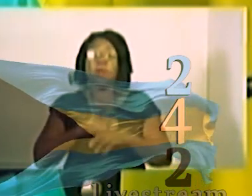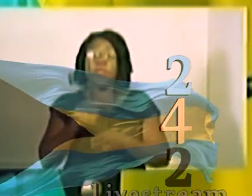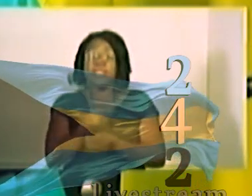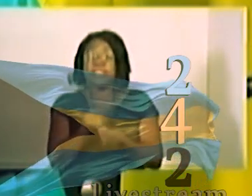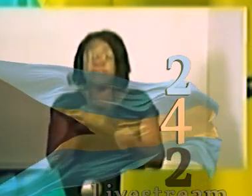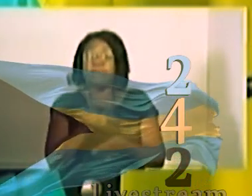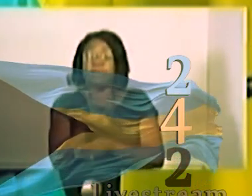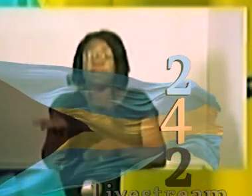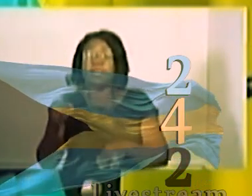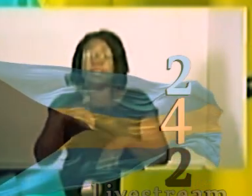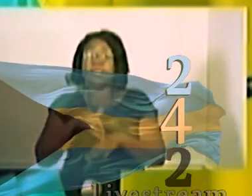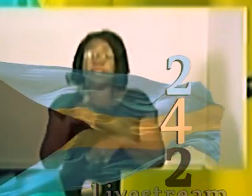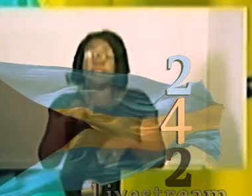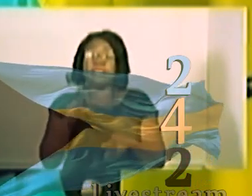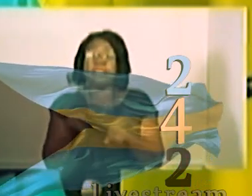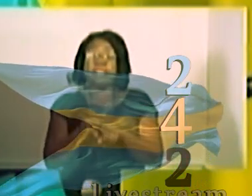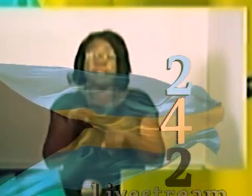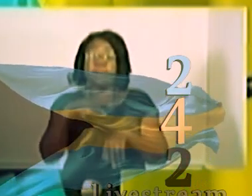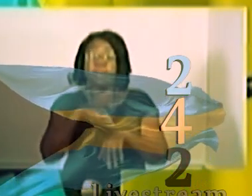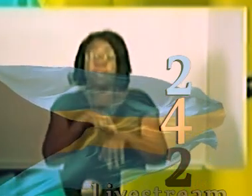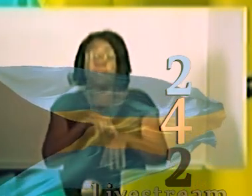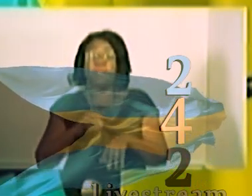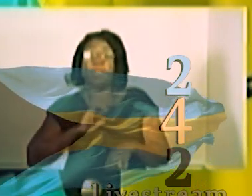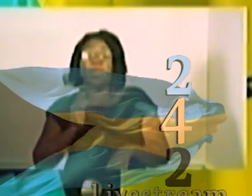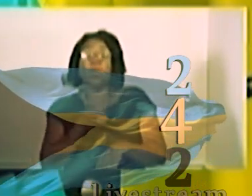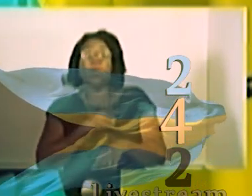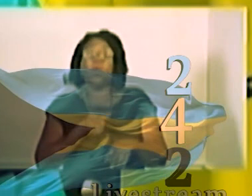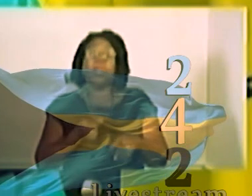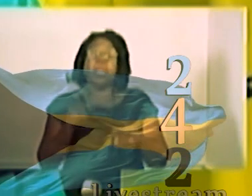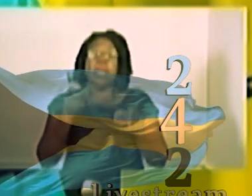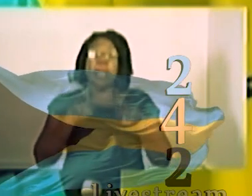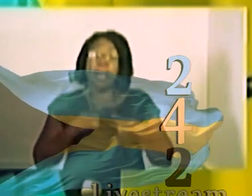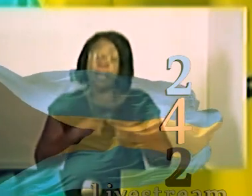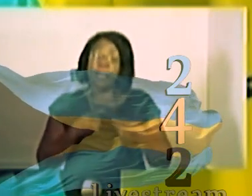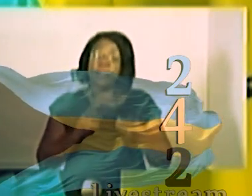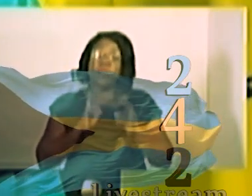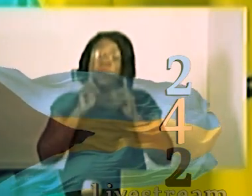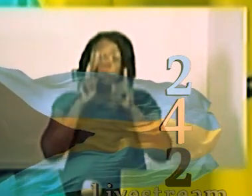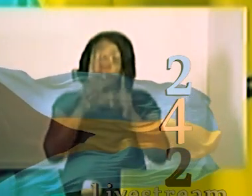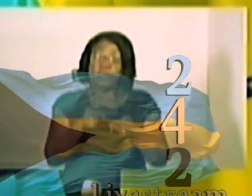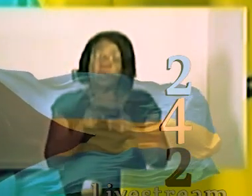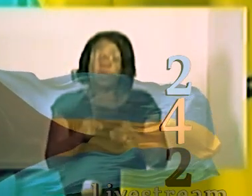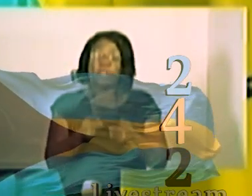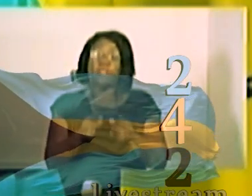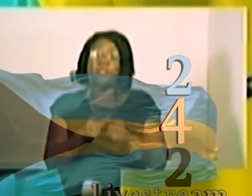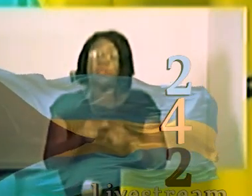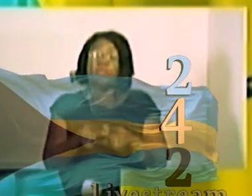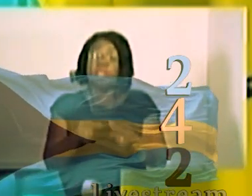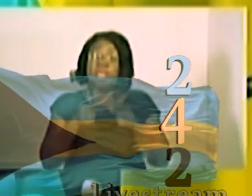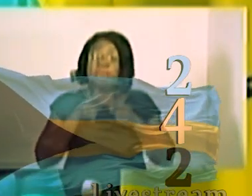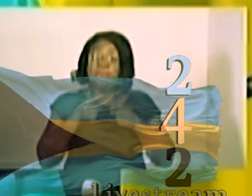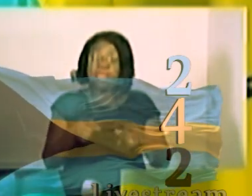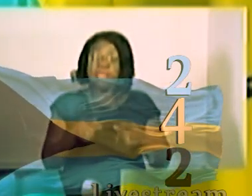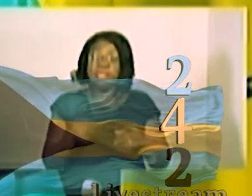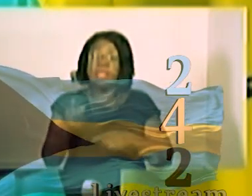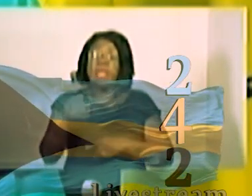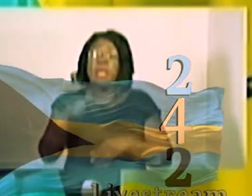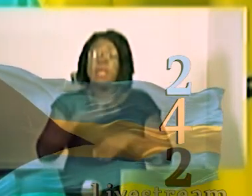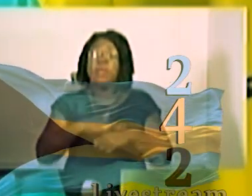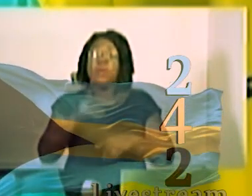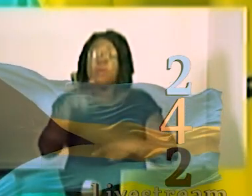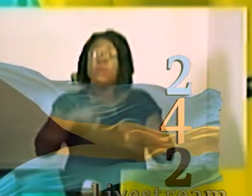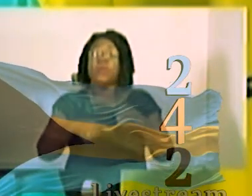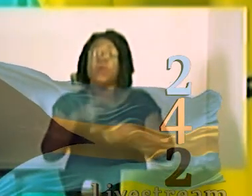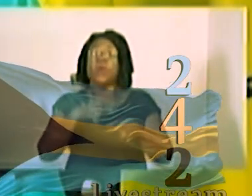the same time. We had to respond to the immediate and ongoing health challenges